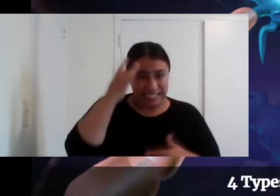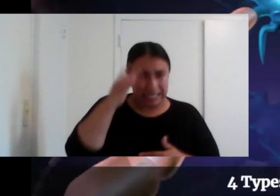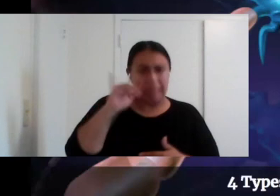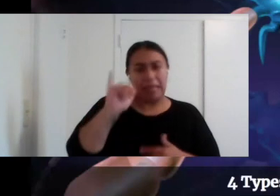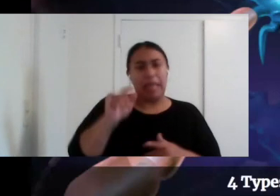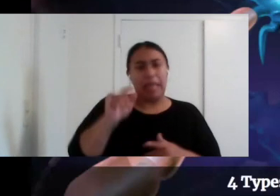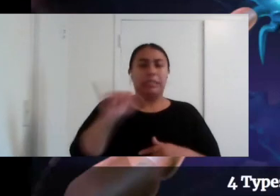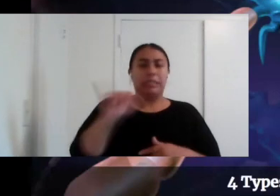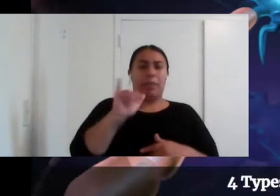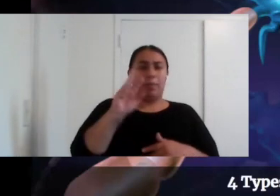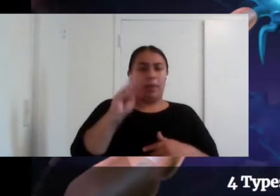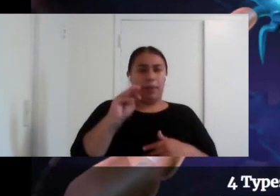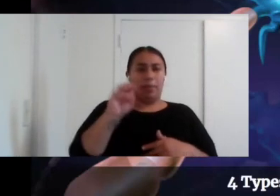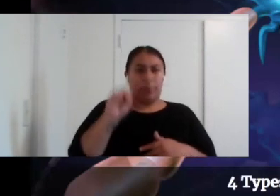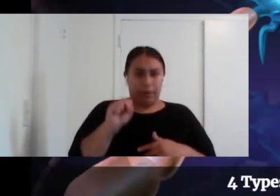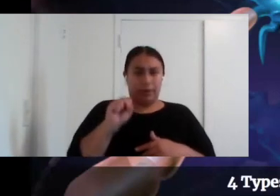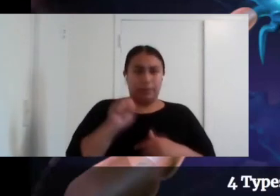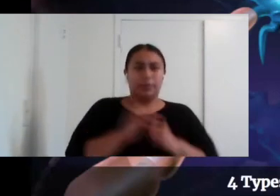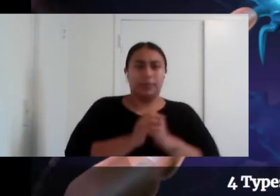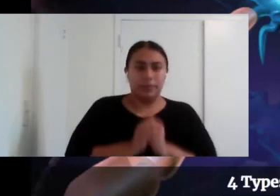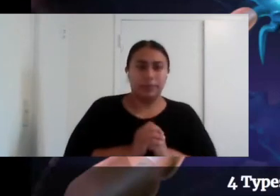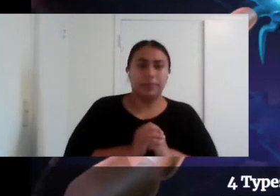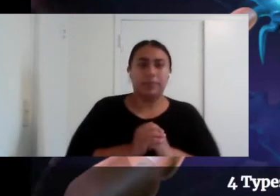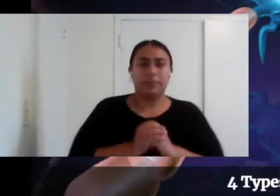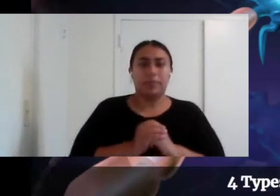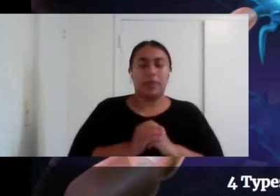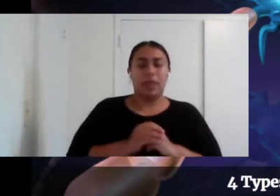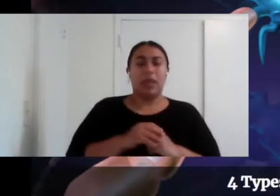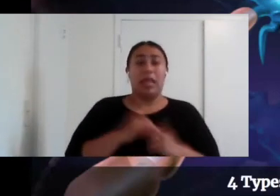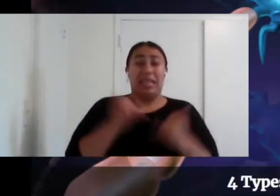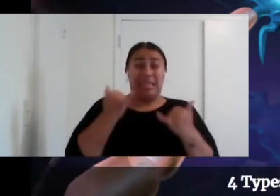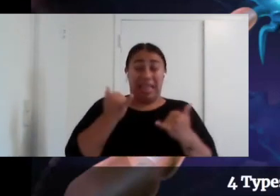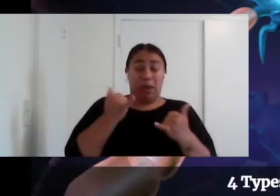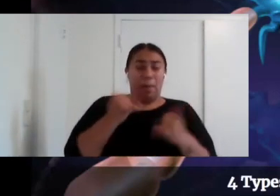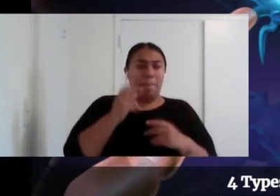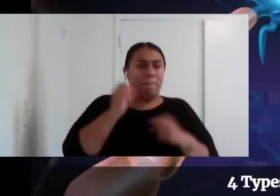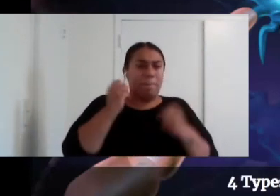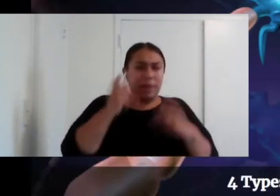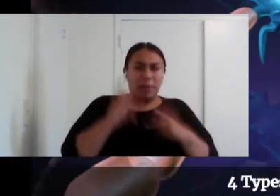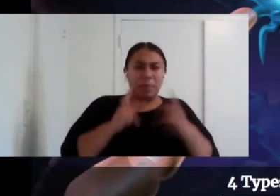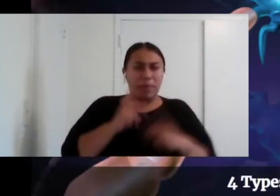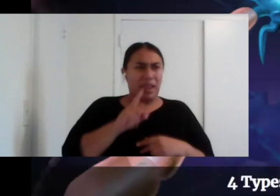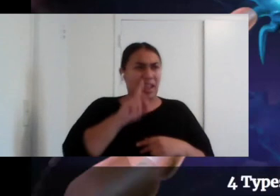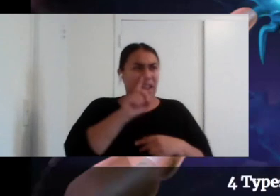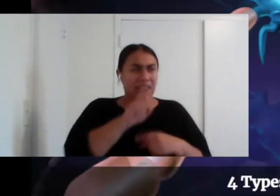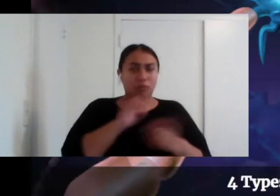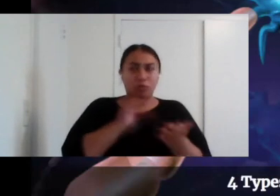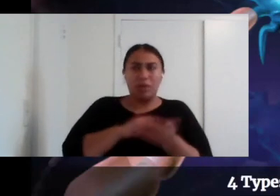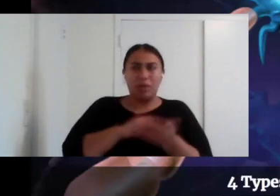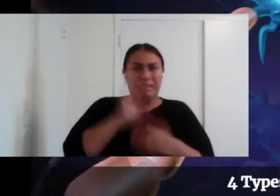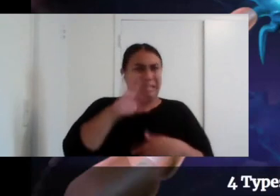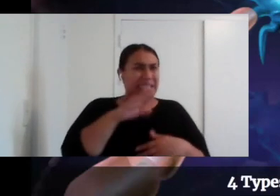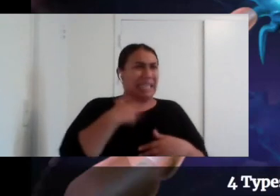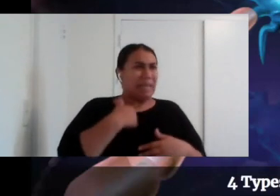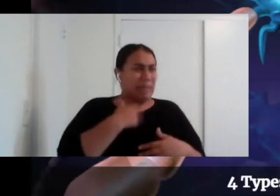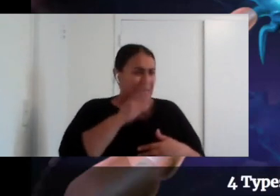nervous system is connected to every single part of our body. It can affect any part of our body. Generally speaking, clinically isolated syndrome is the